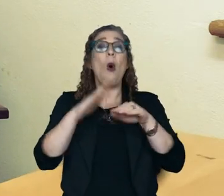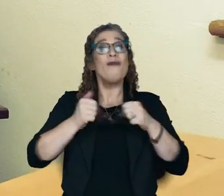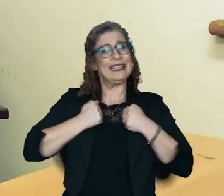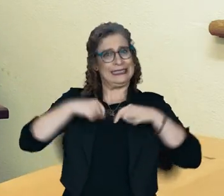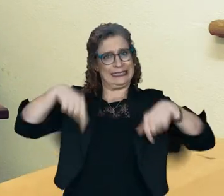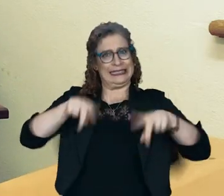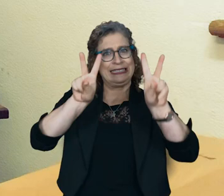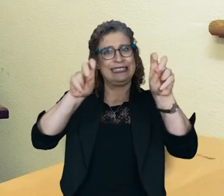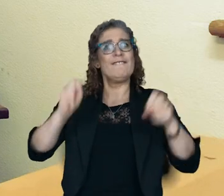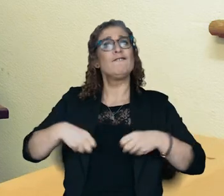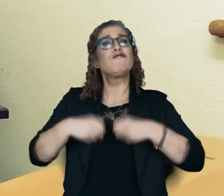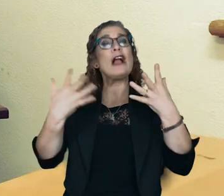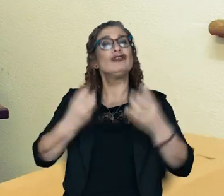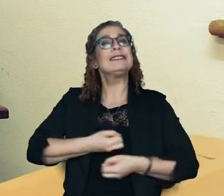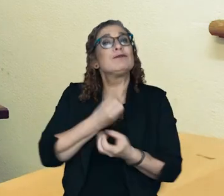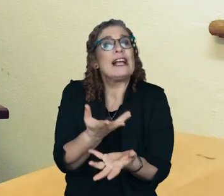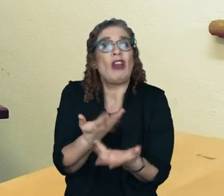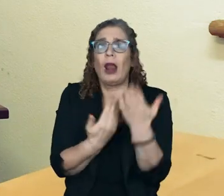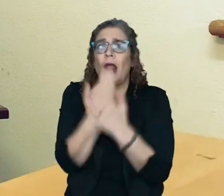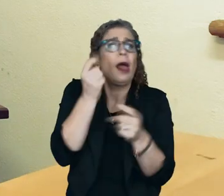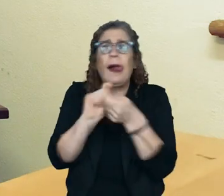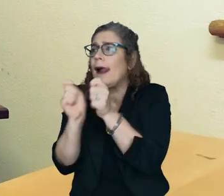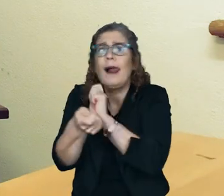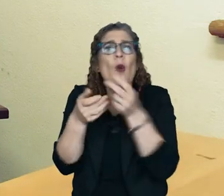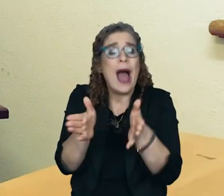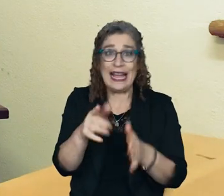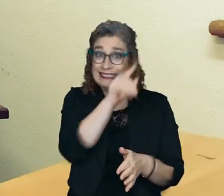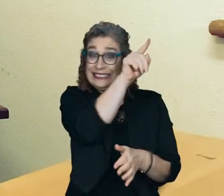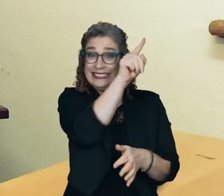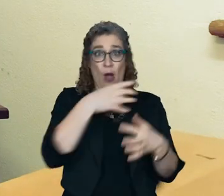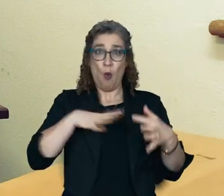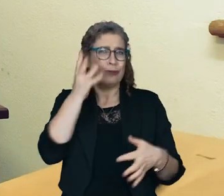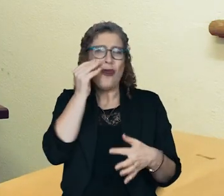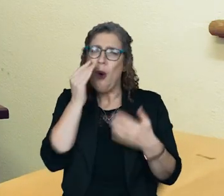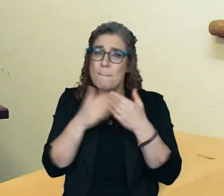here in the Diocese of Leicester. So we try and really encourage